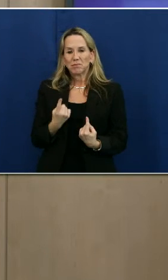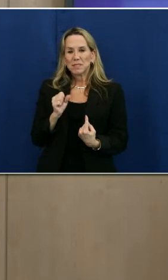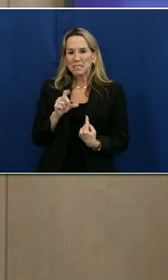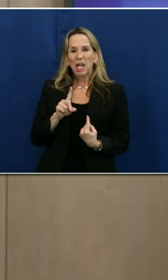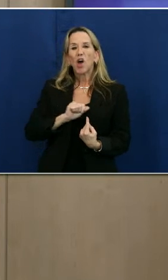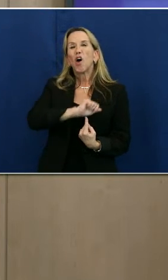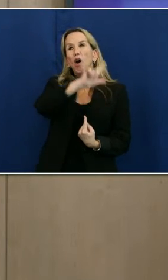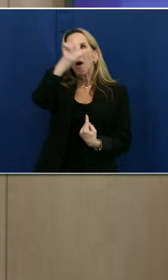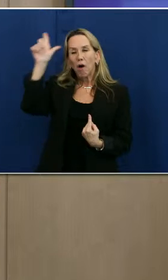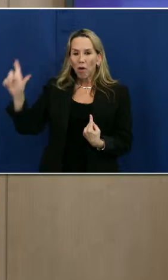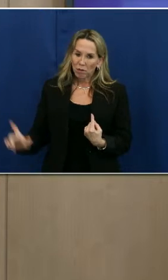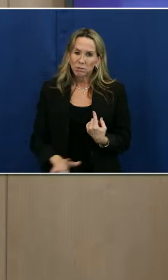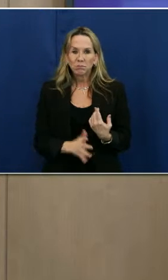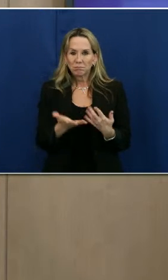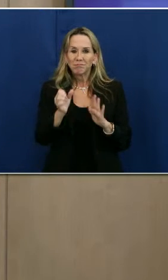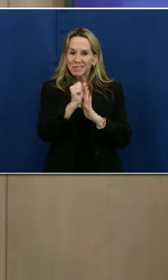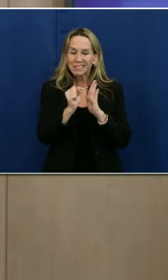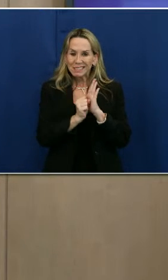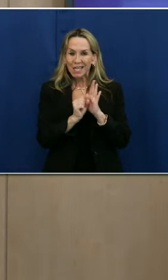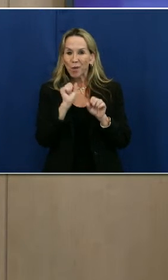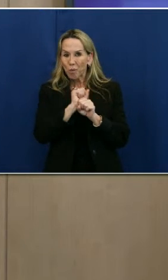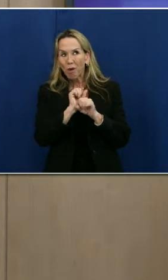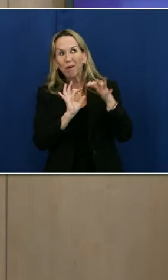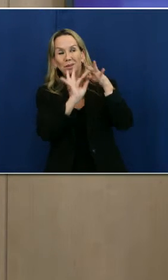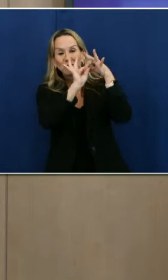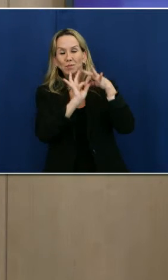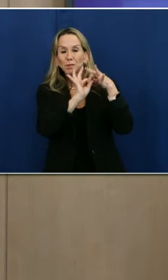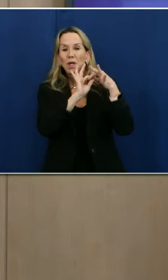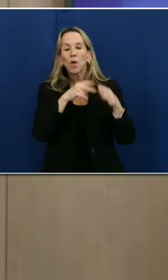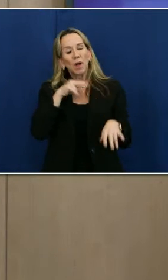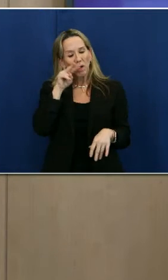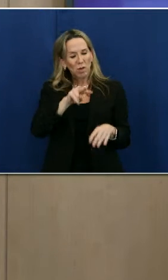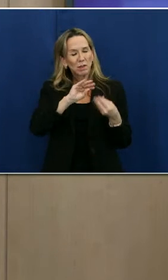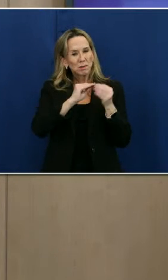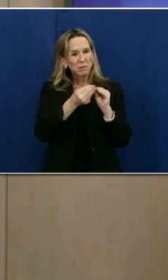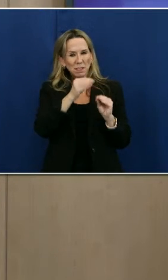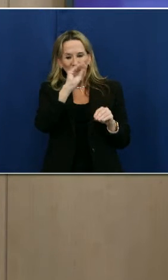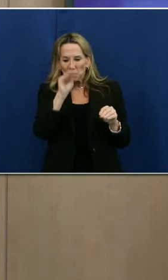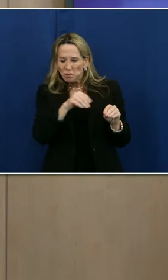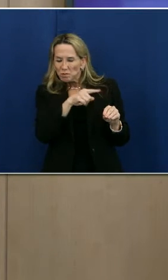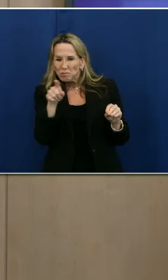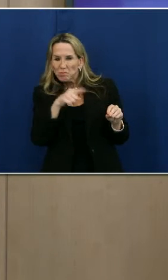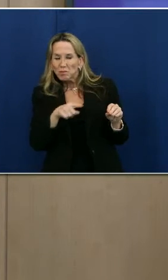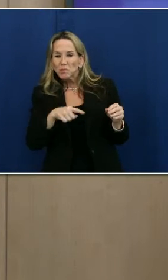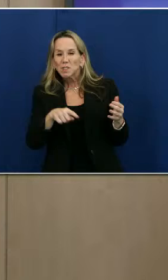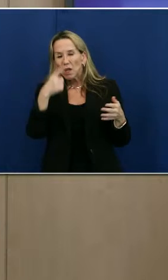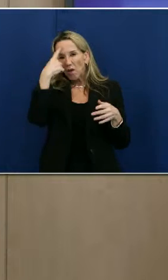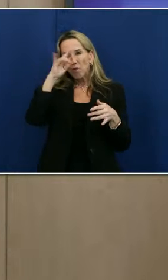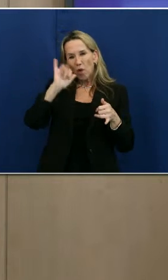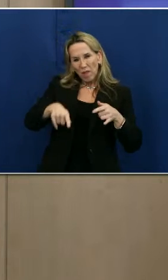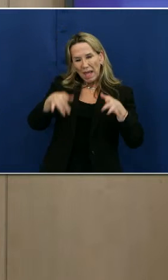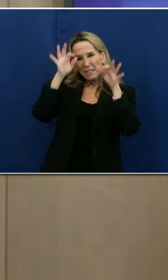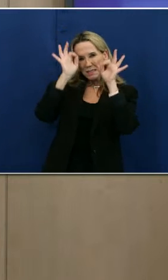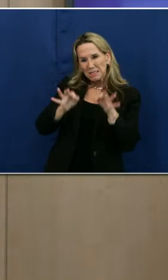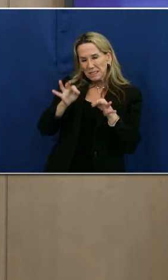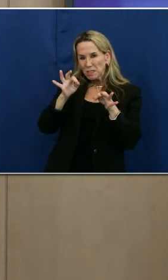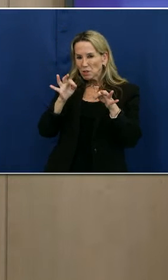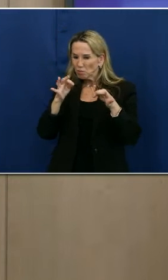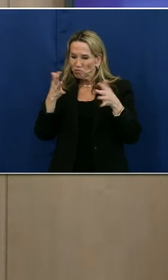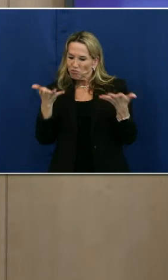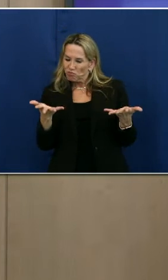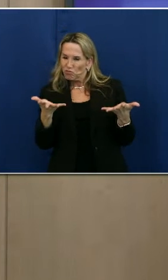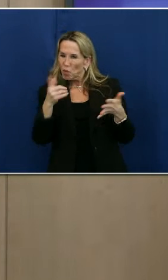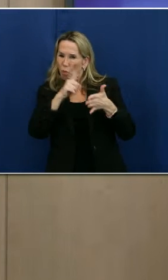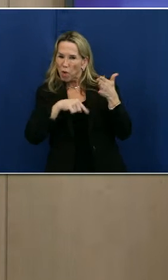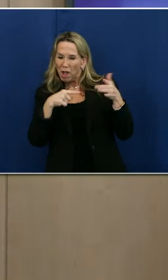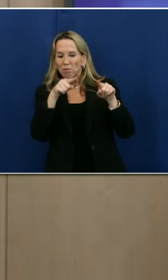local jurisdictions across the state, is looking at the metrics for the adjudication process. What